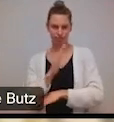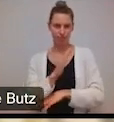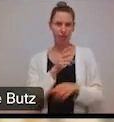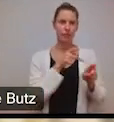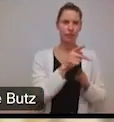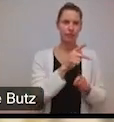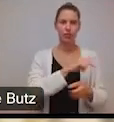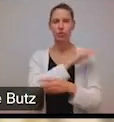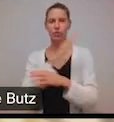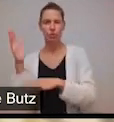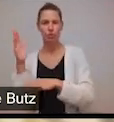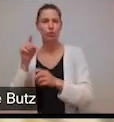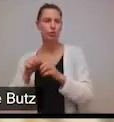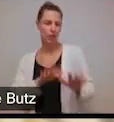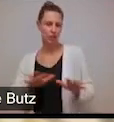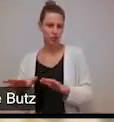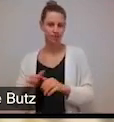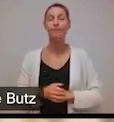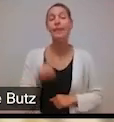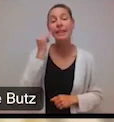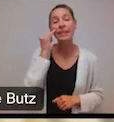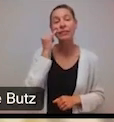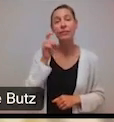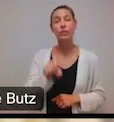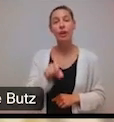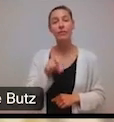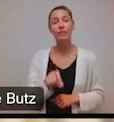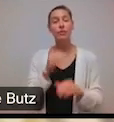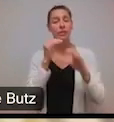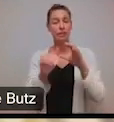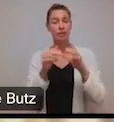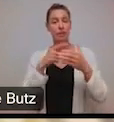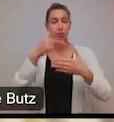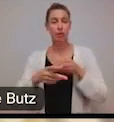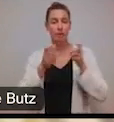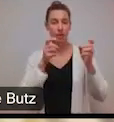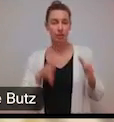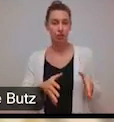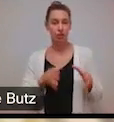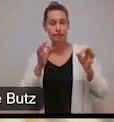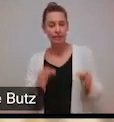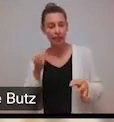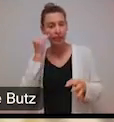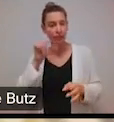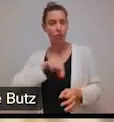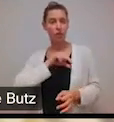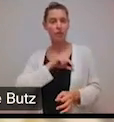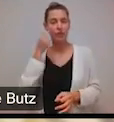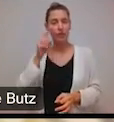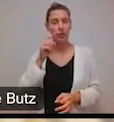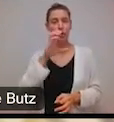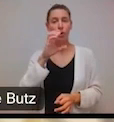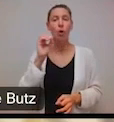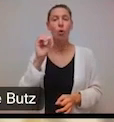If you are sending an email to your program manager to find out if you're eligible for your co-op or practicum, that